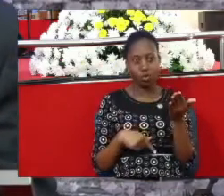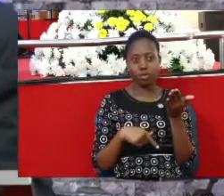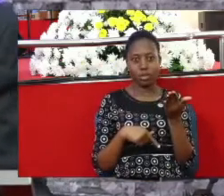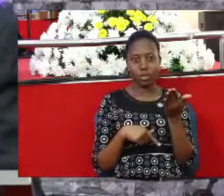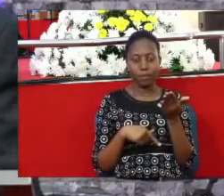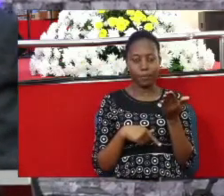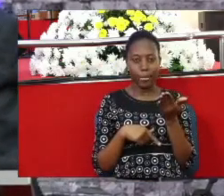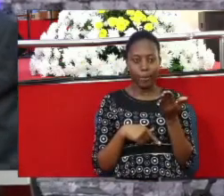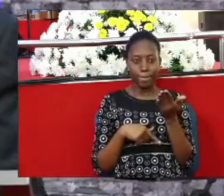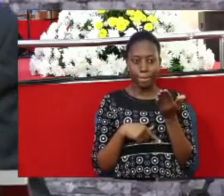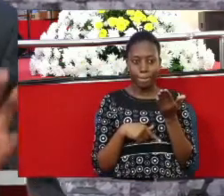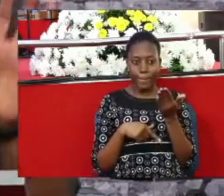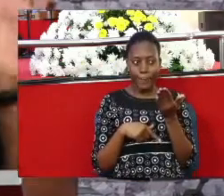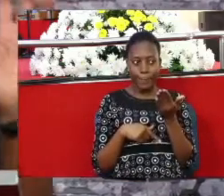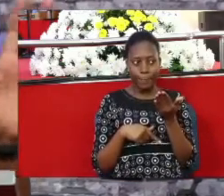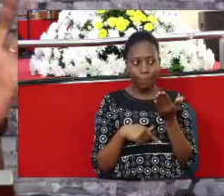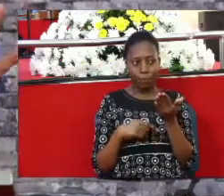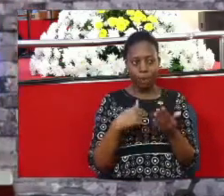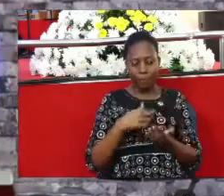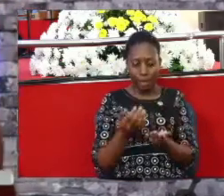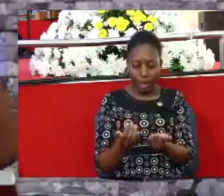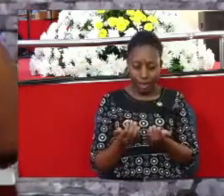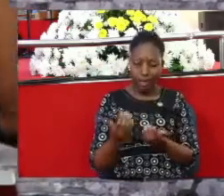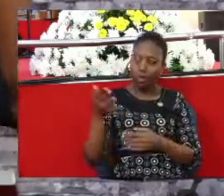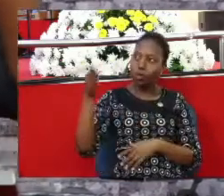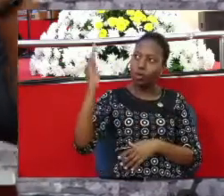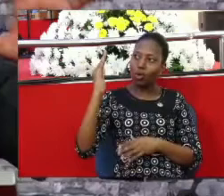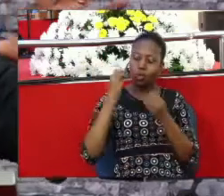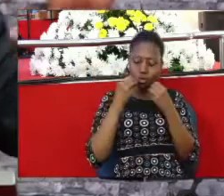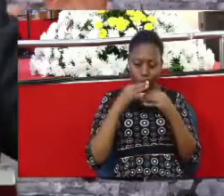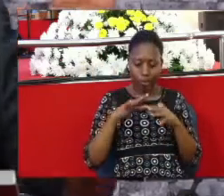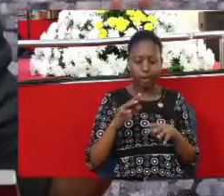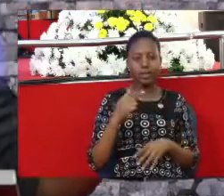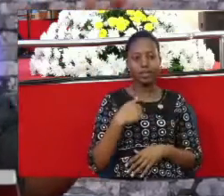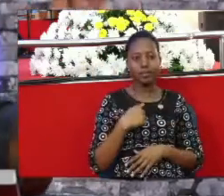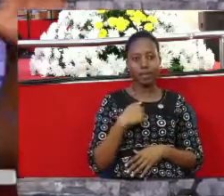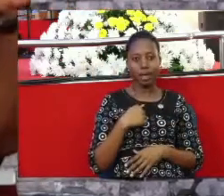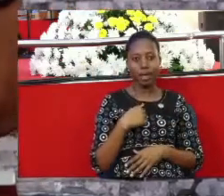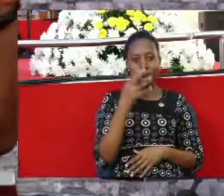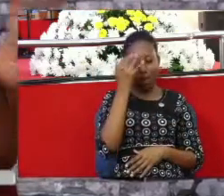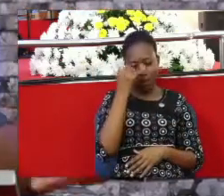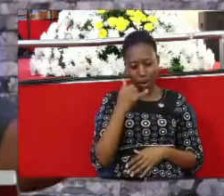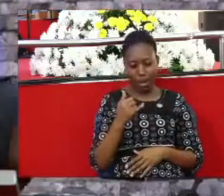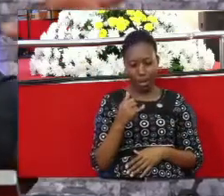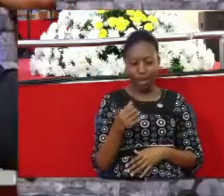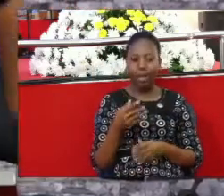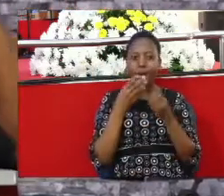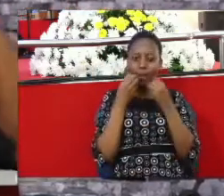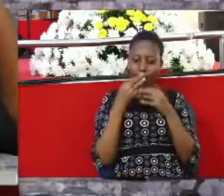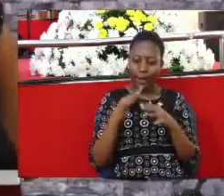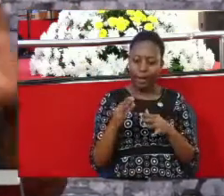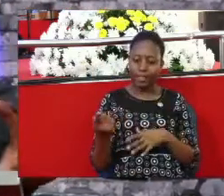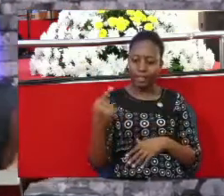Now I need God to bless me. Because when God blesses me, the blessing comes with my healing, comes with